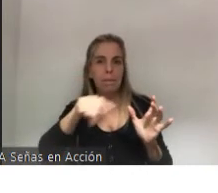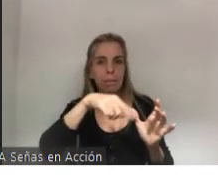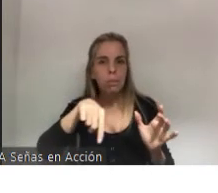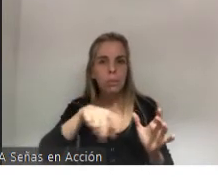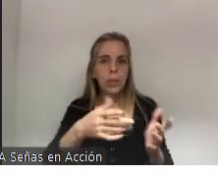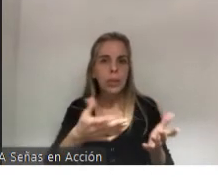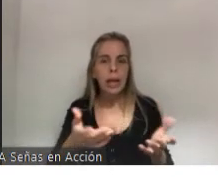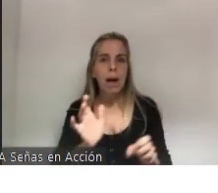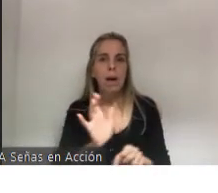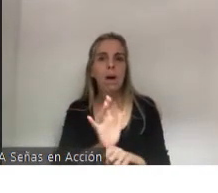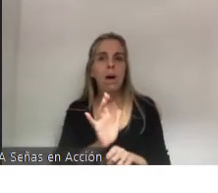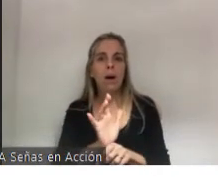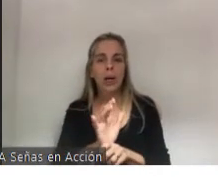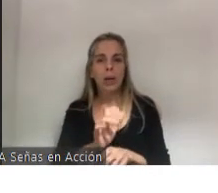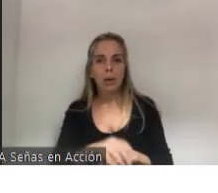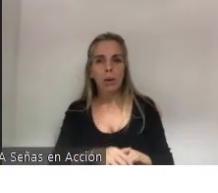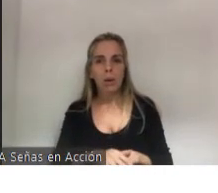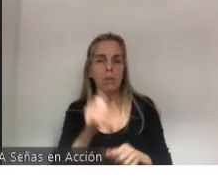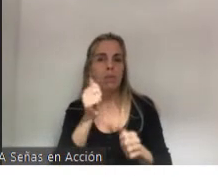desire